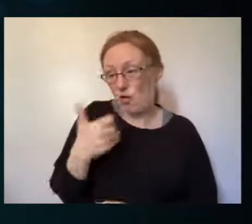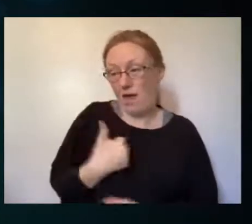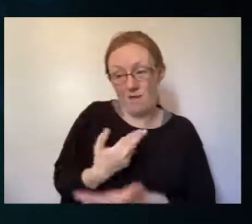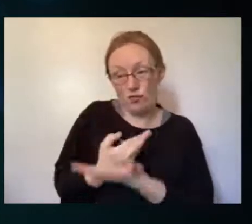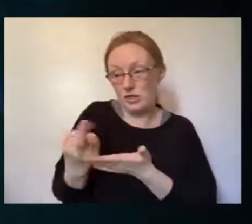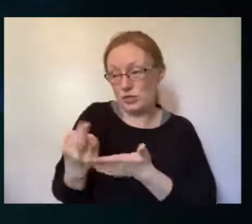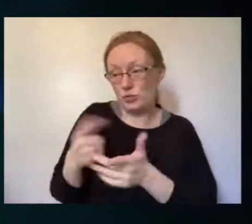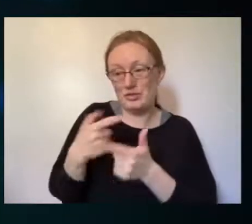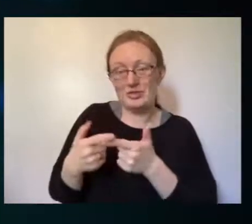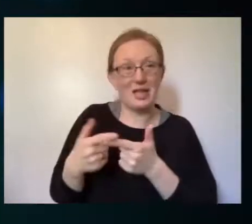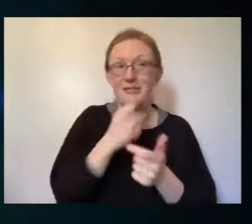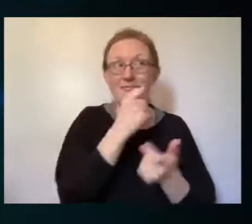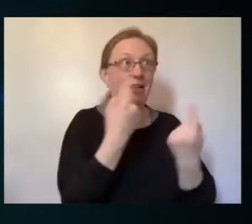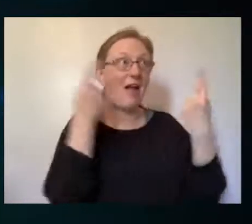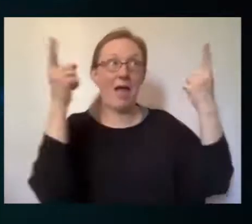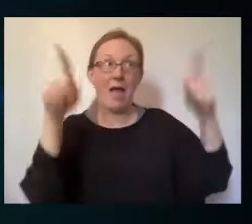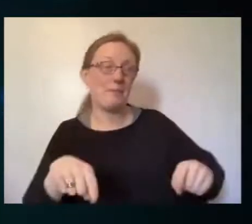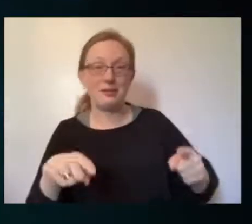fall flat.